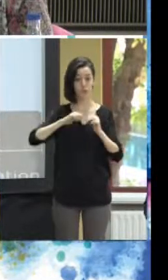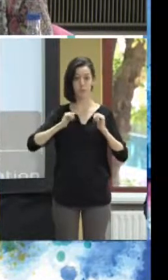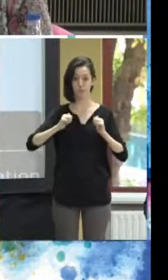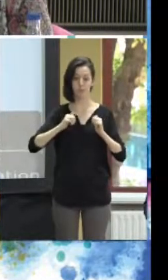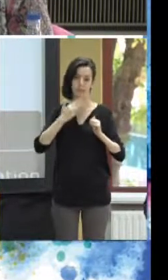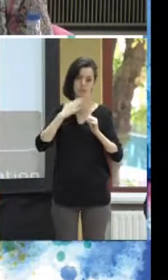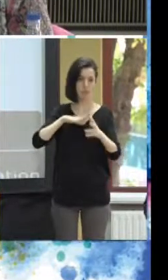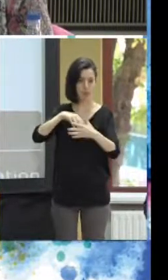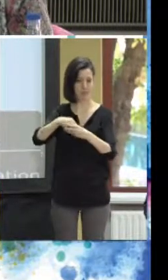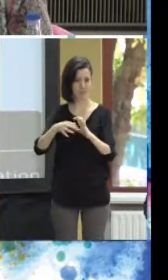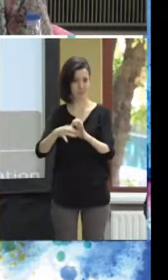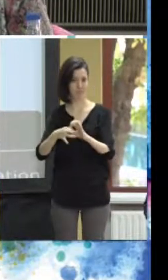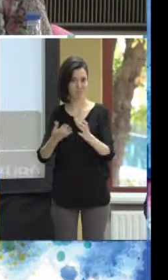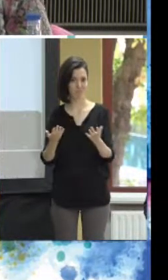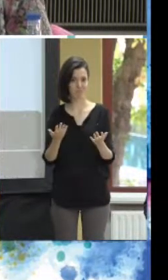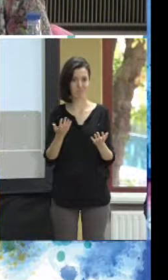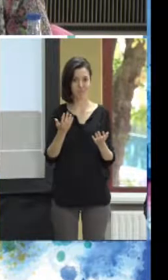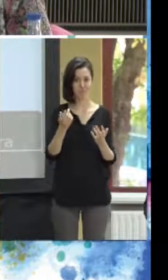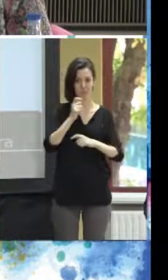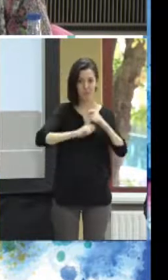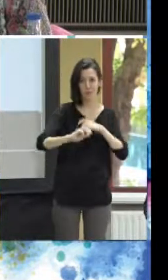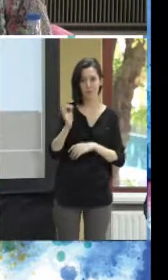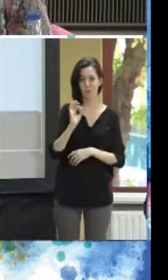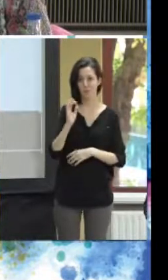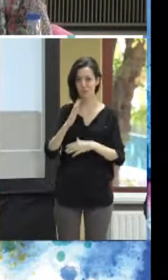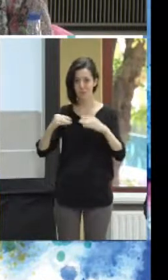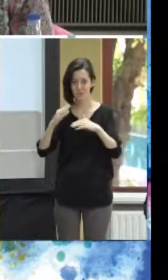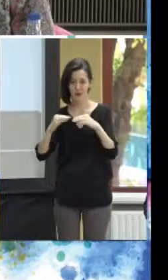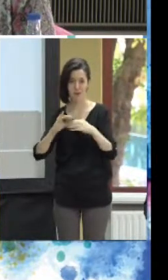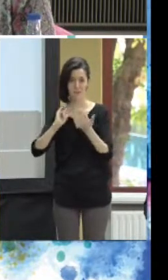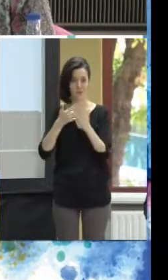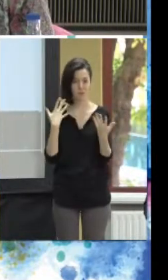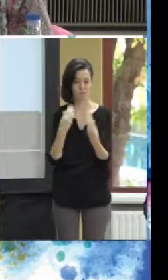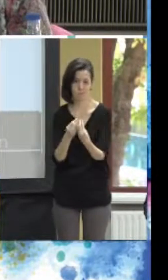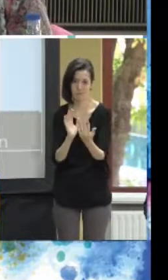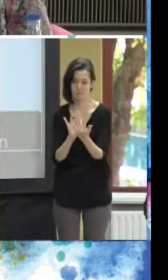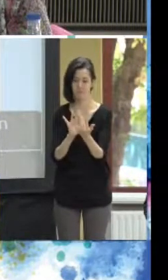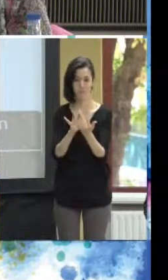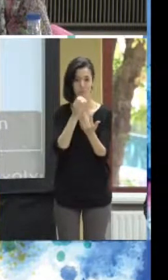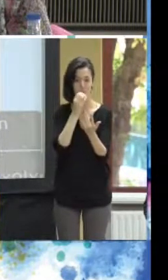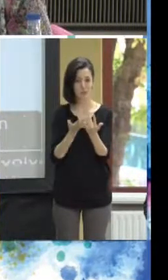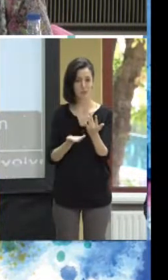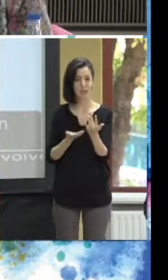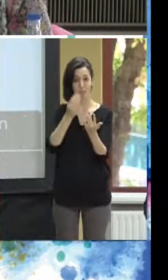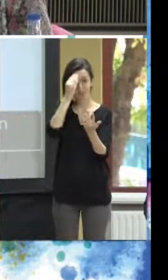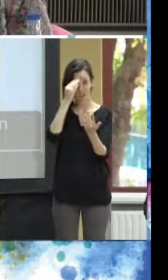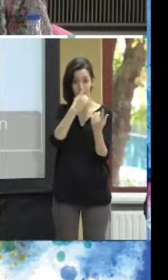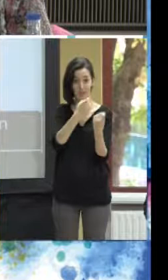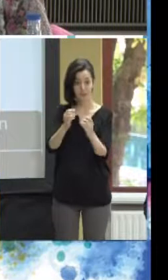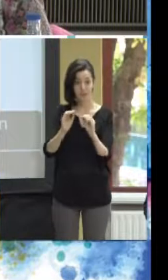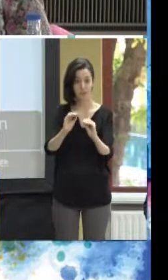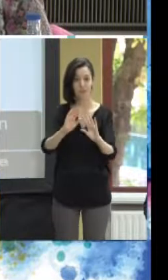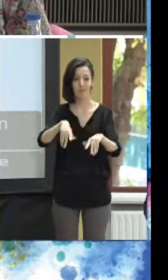either with the association or with the user. since the beginning. We believe that the user's